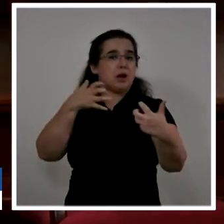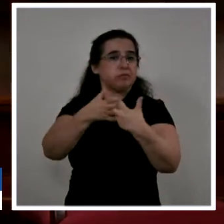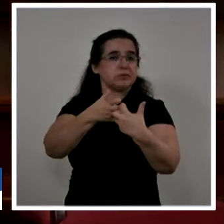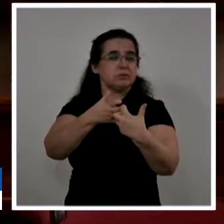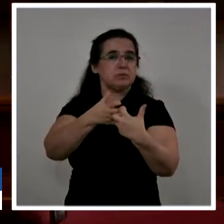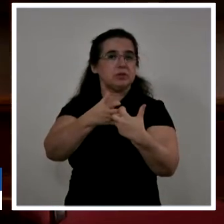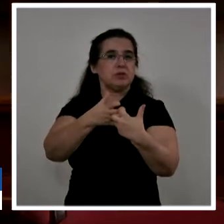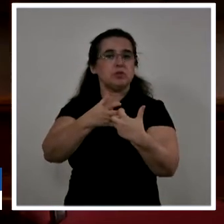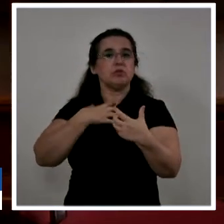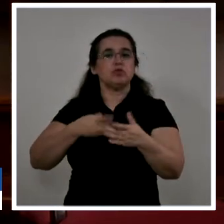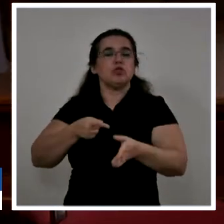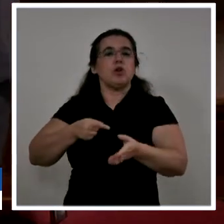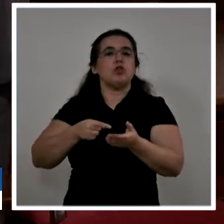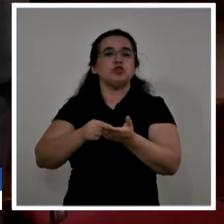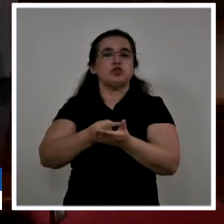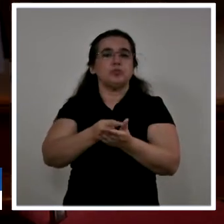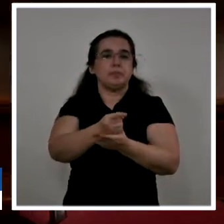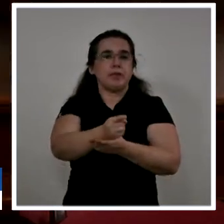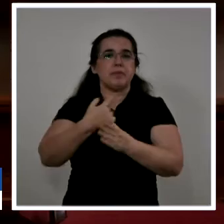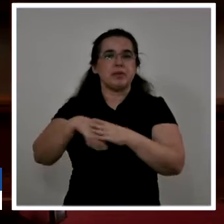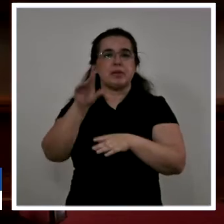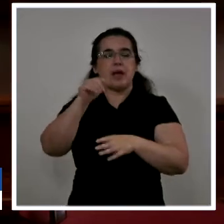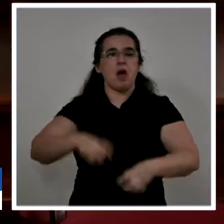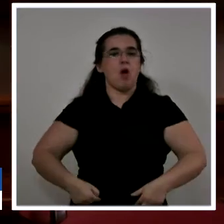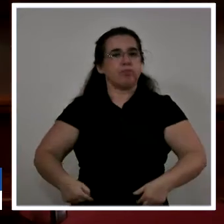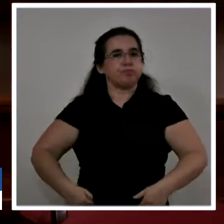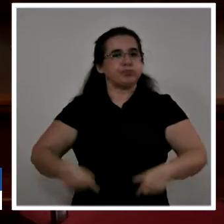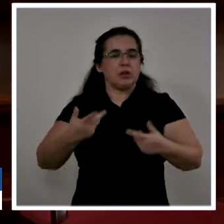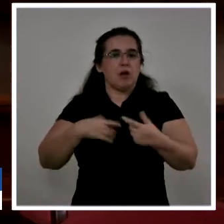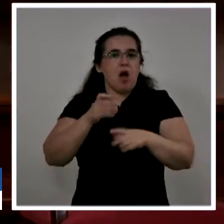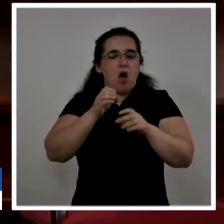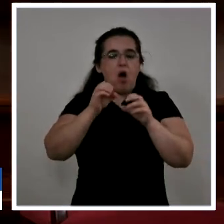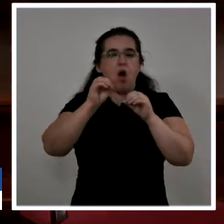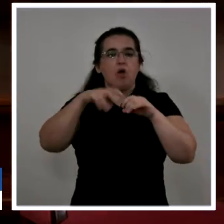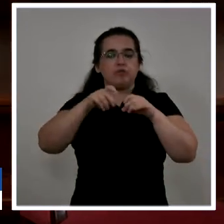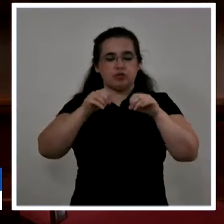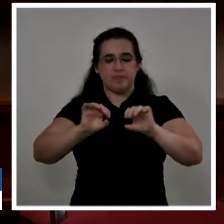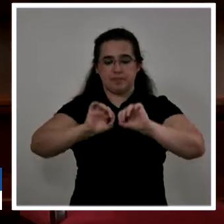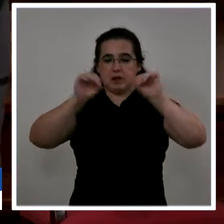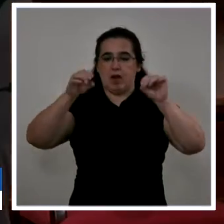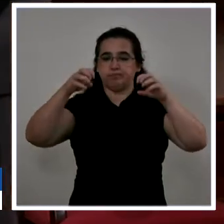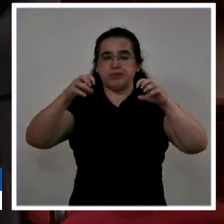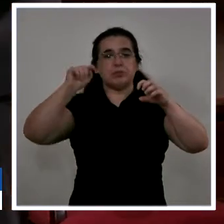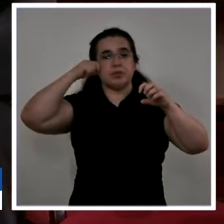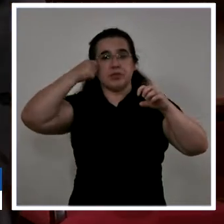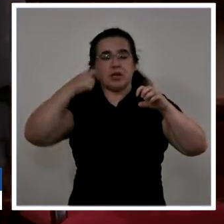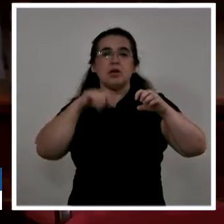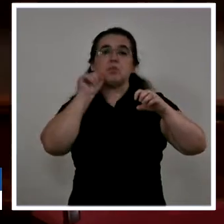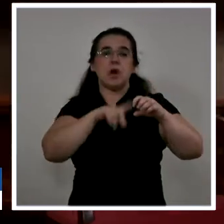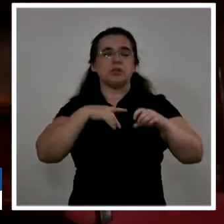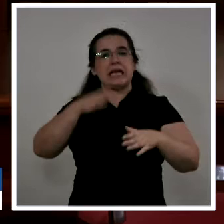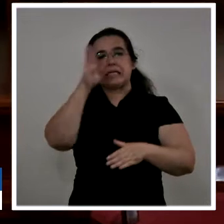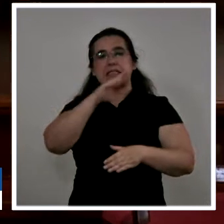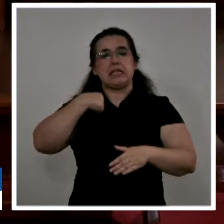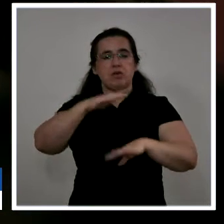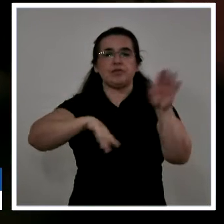no esperma e nos óvulos. So I do things in life. E portanto, se eu fizer certas coisas na minha vida, it affects not